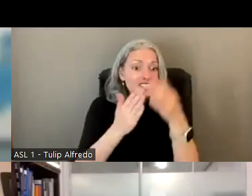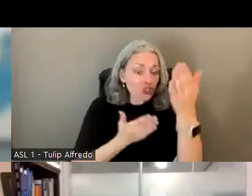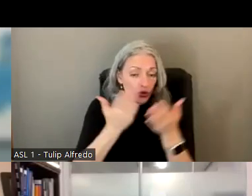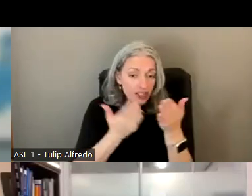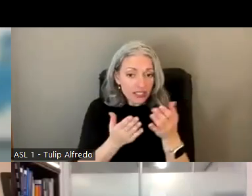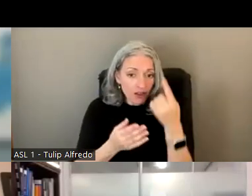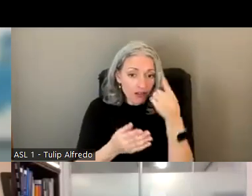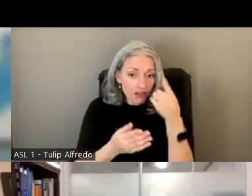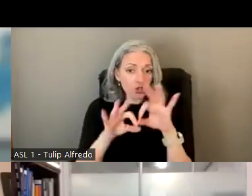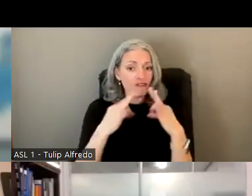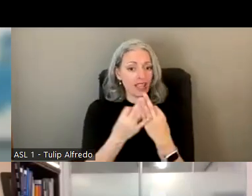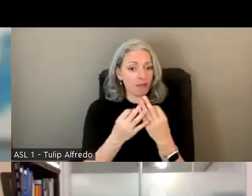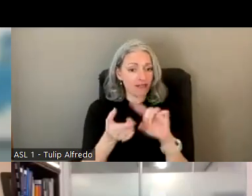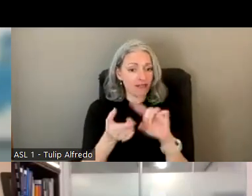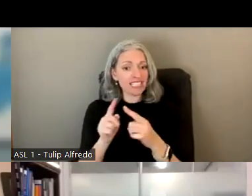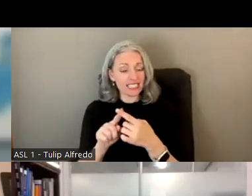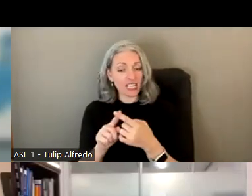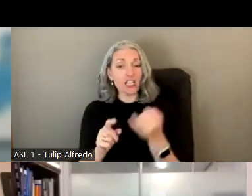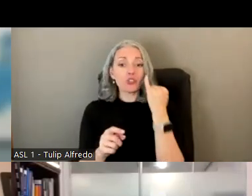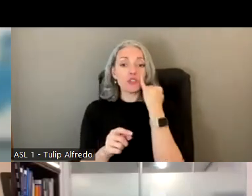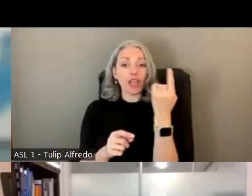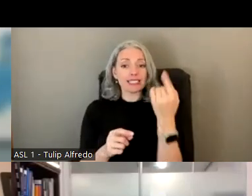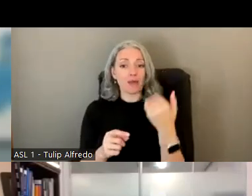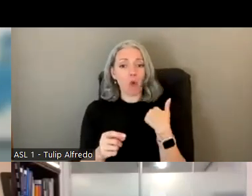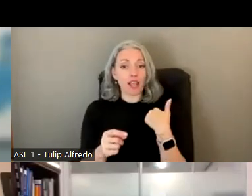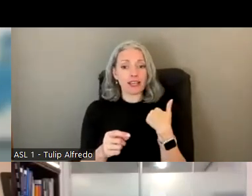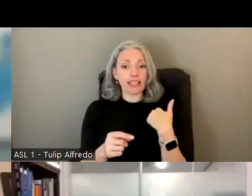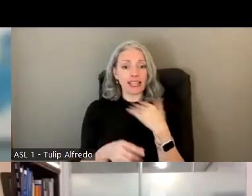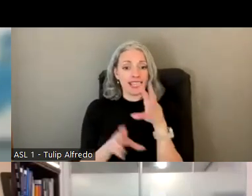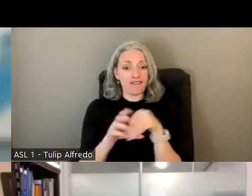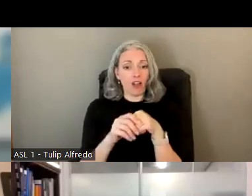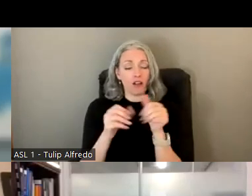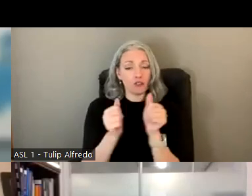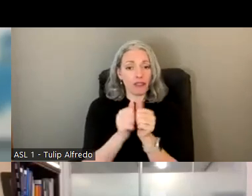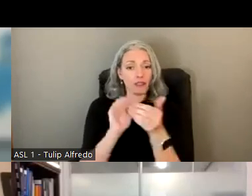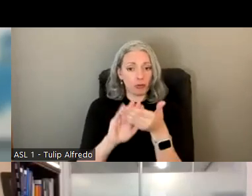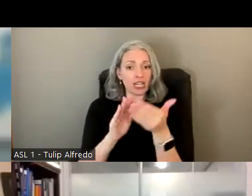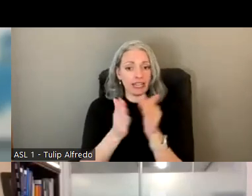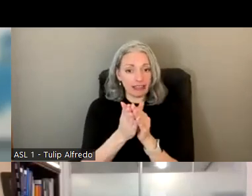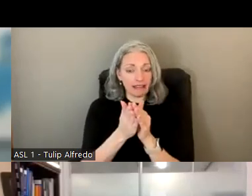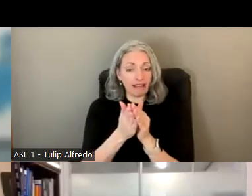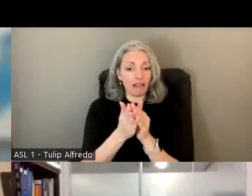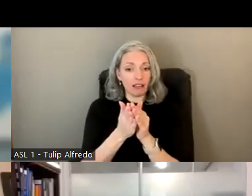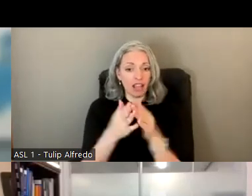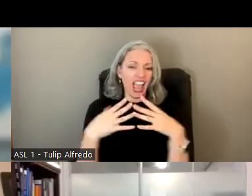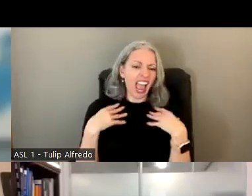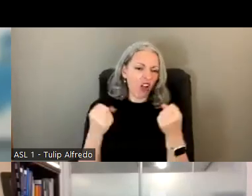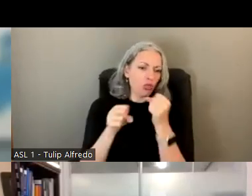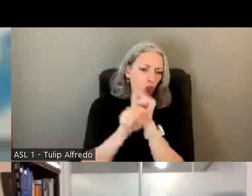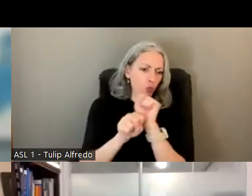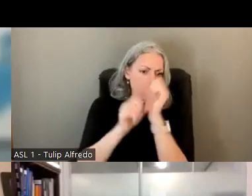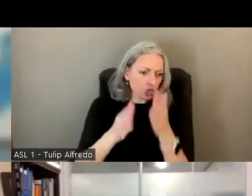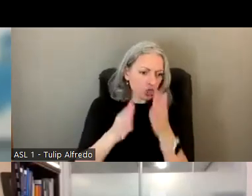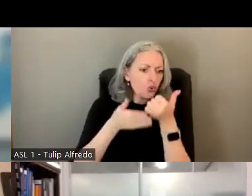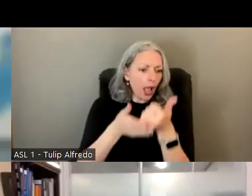your loved one. And so if you had someone embedded within your community, which is sort of the essence of a community health worker who could help you walk